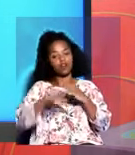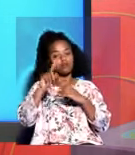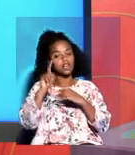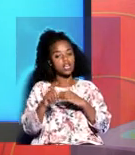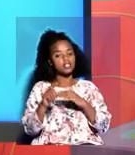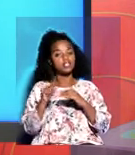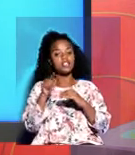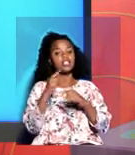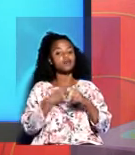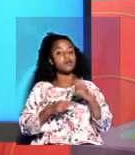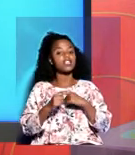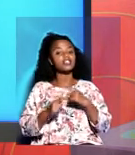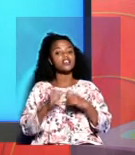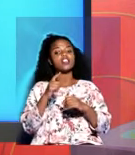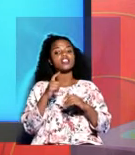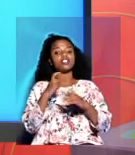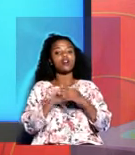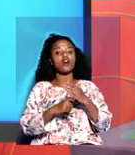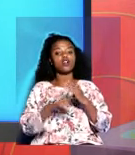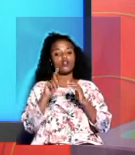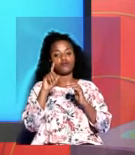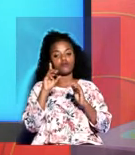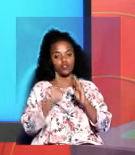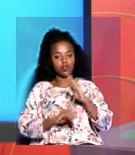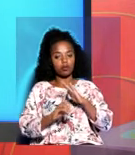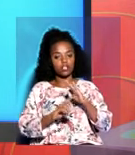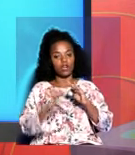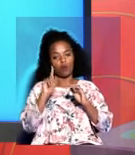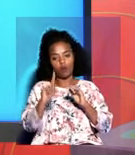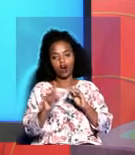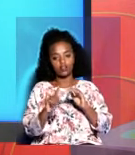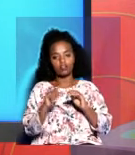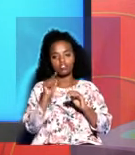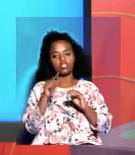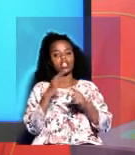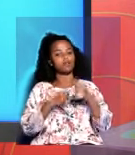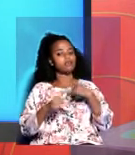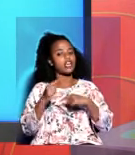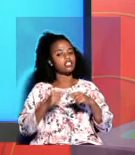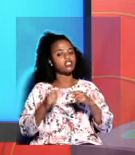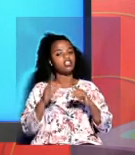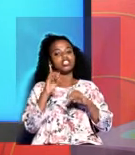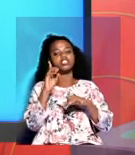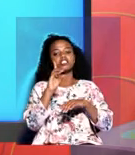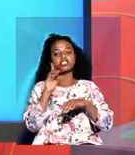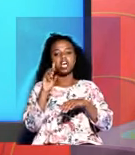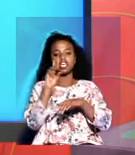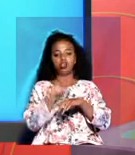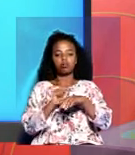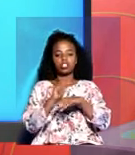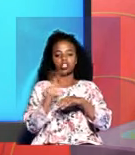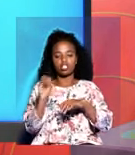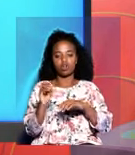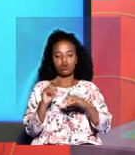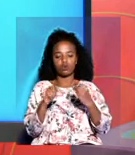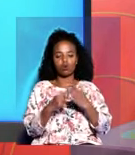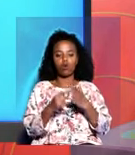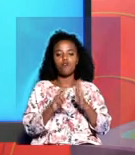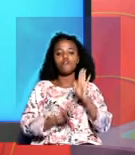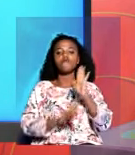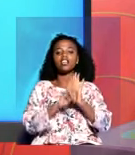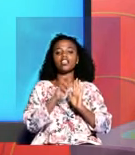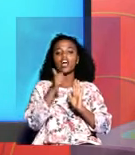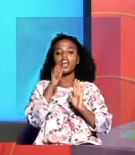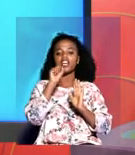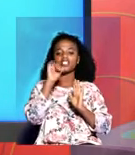that makes the denominator 0 is 1. This number cannot make the numerator 0. So the vertical asymptote will